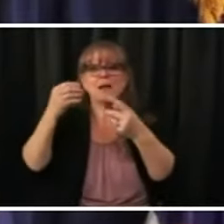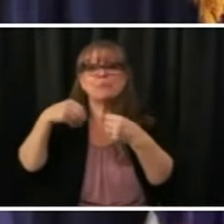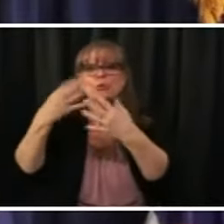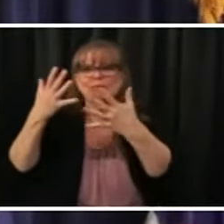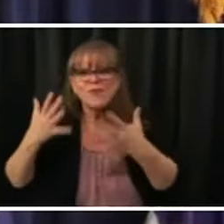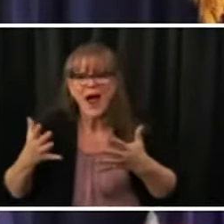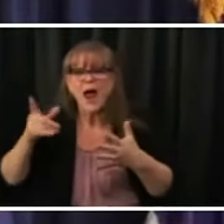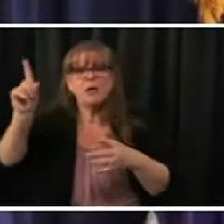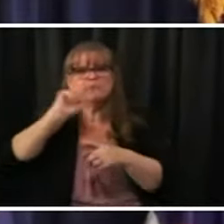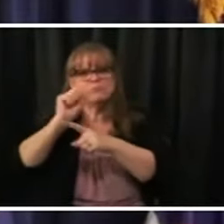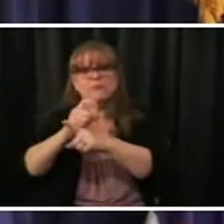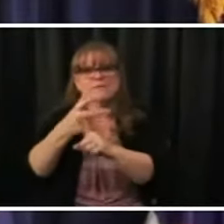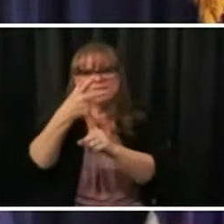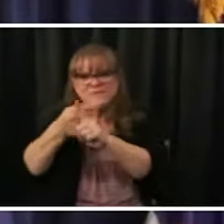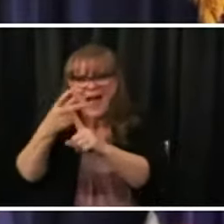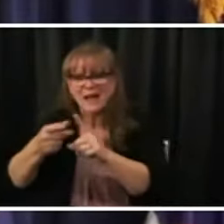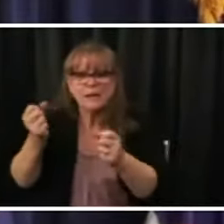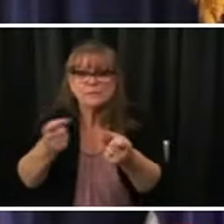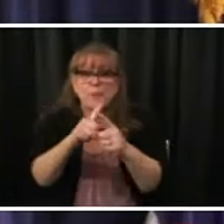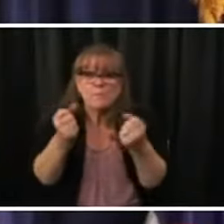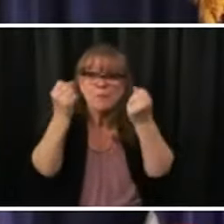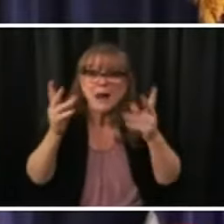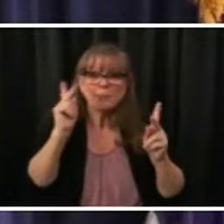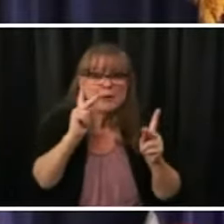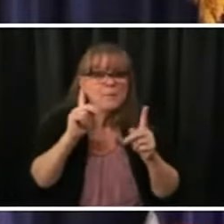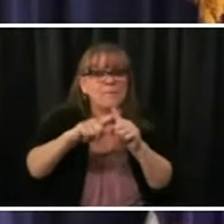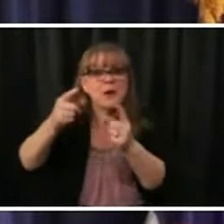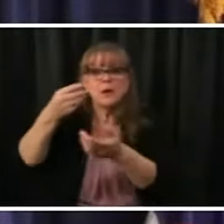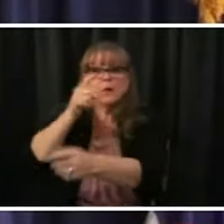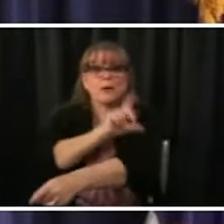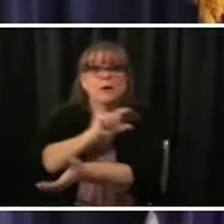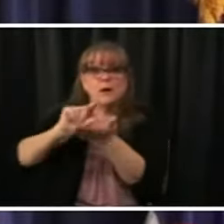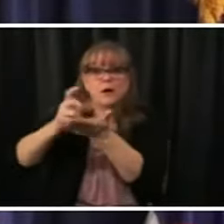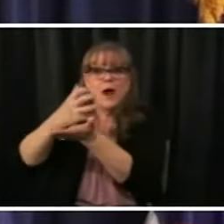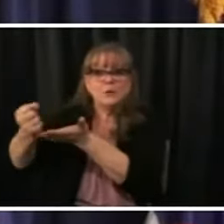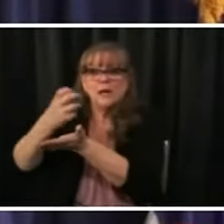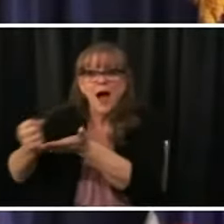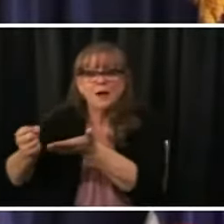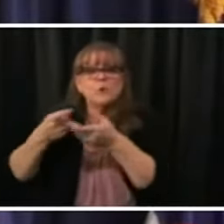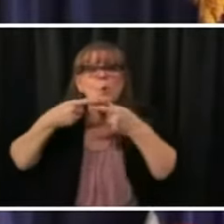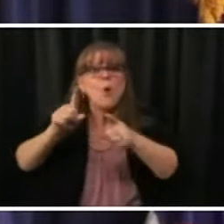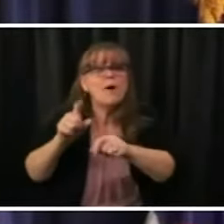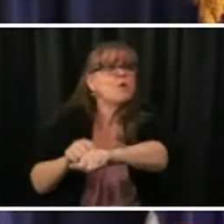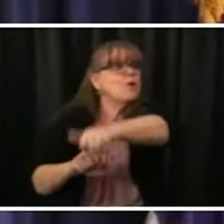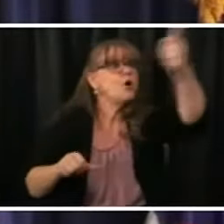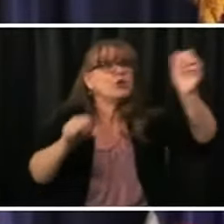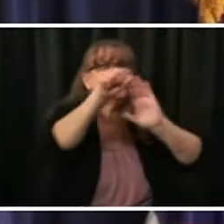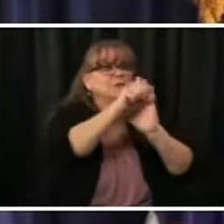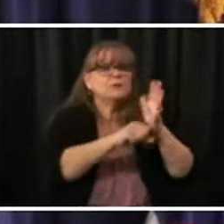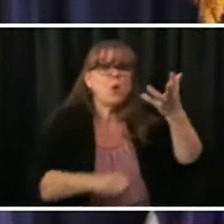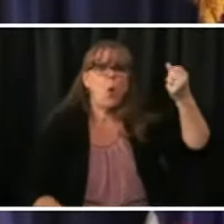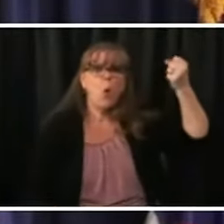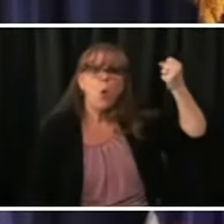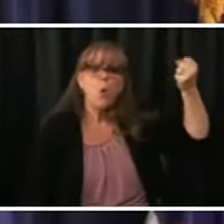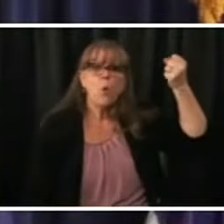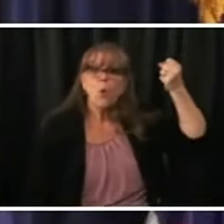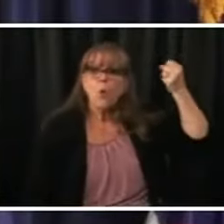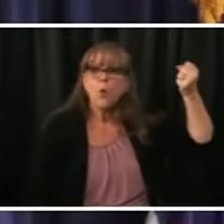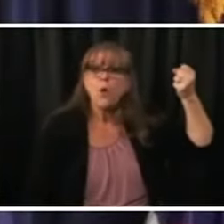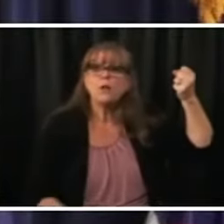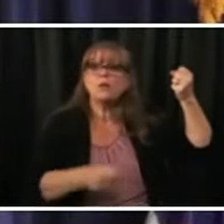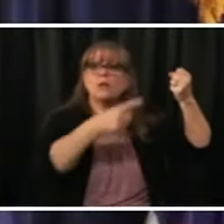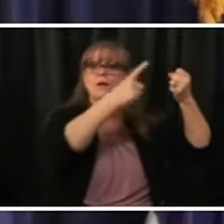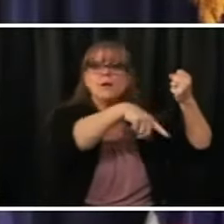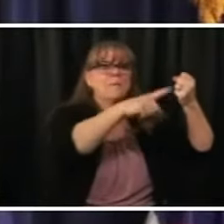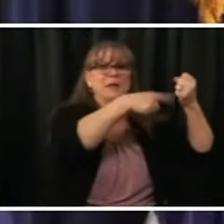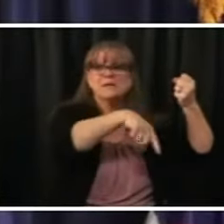them, they're part of the program. Others have had to have dwindling supply, or we've had to cut off their supply if they haven't successfully get into doses, or they